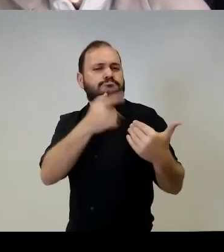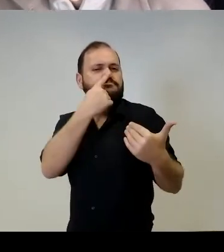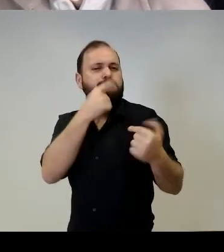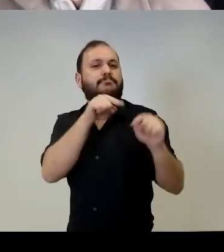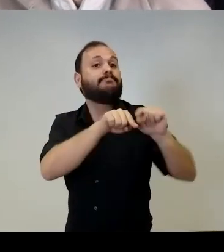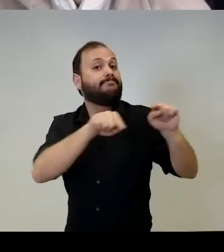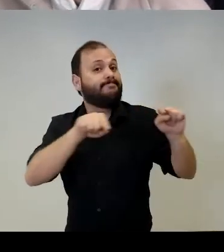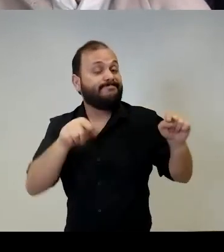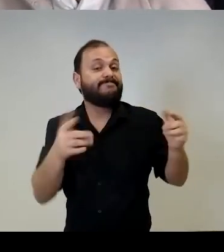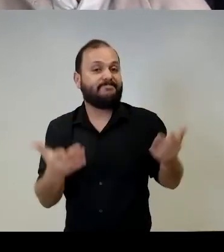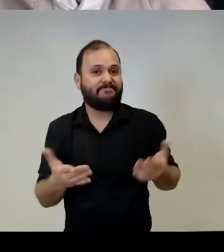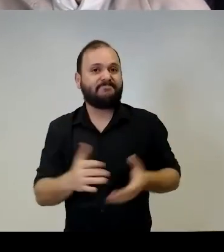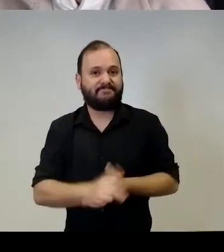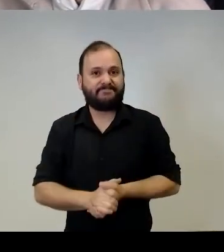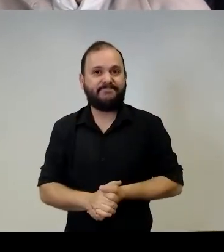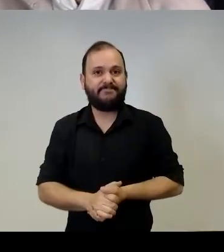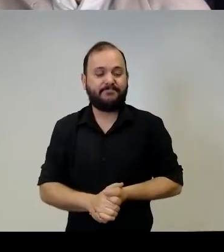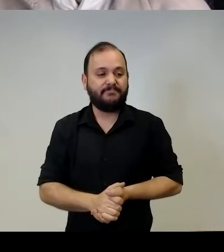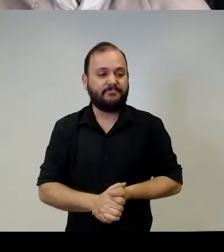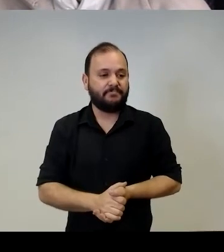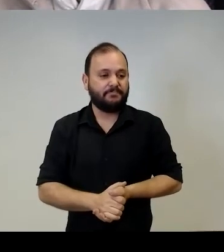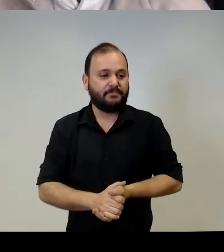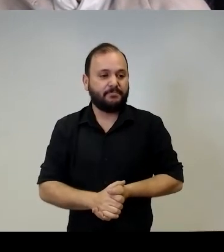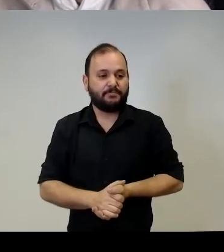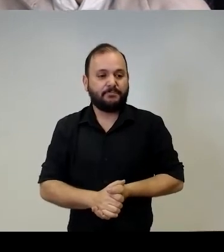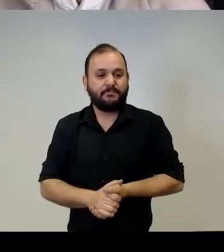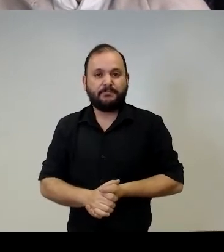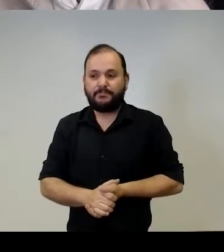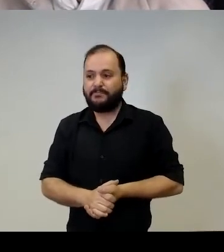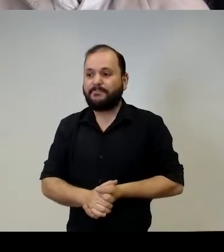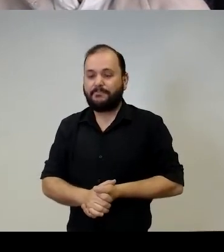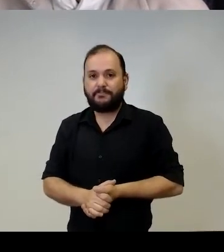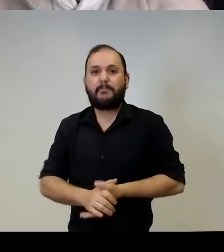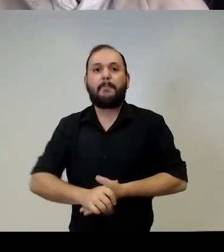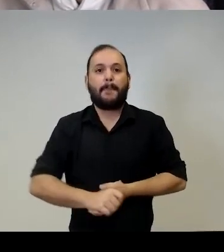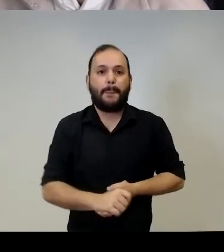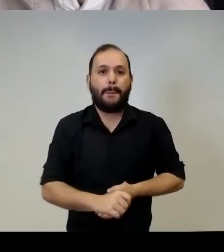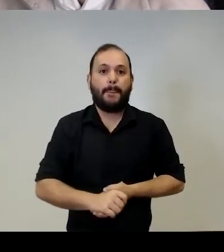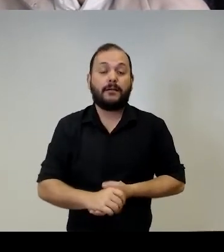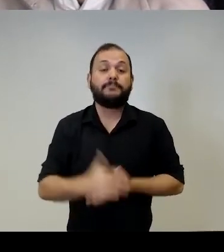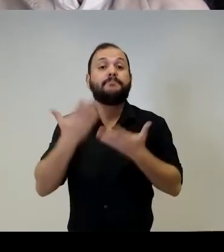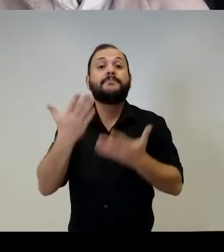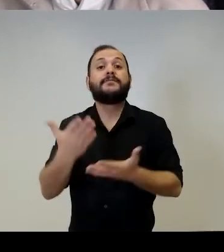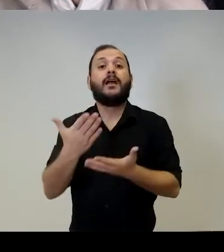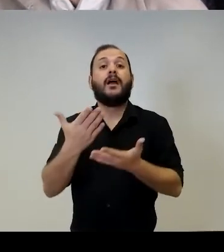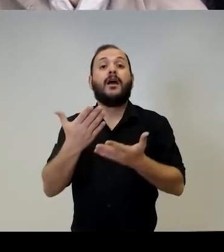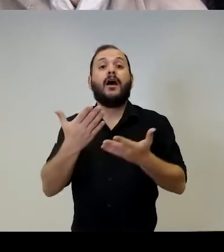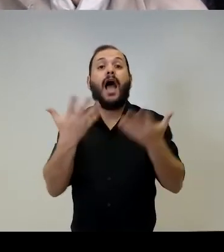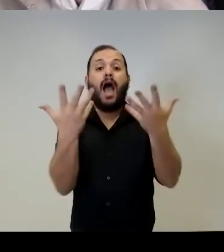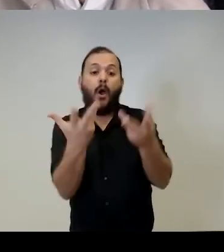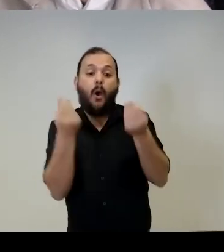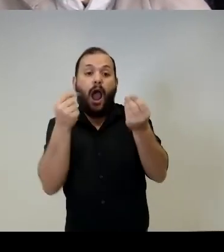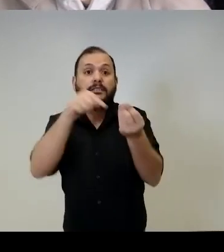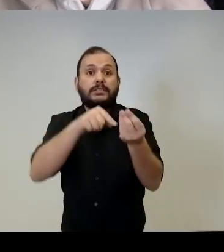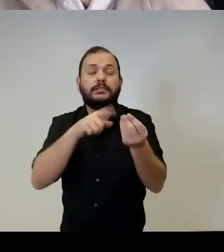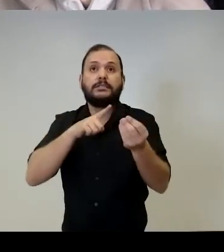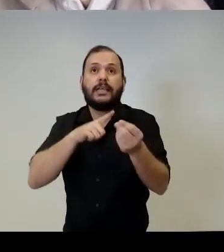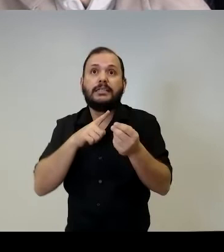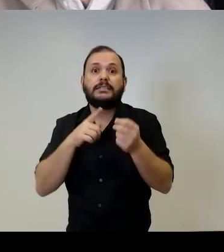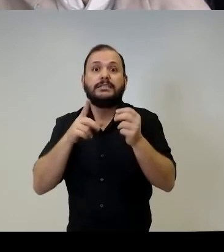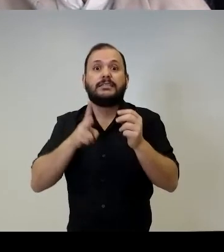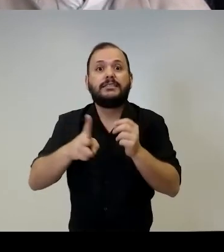Conference interpreters tend to worry about the objective quality of their output. Did they miss something? Did they not